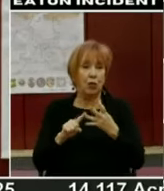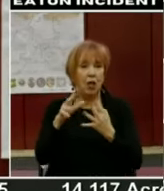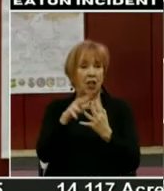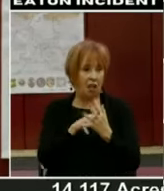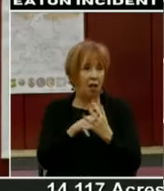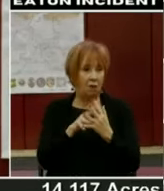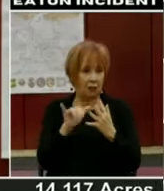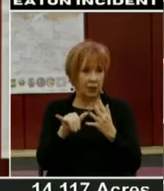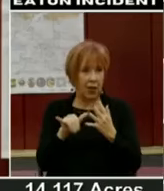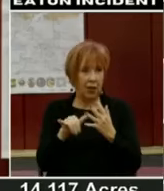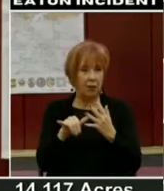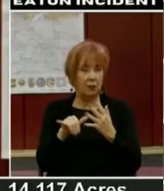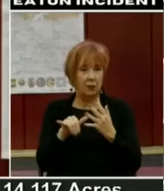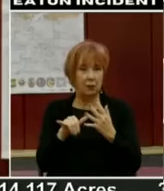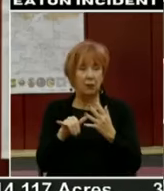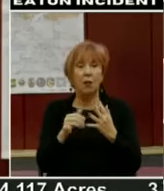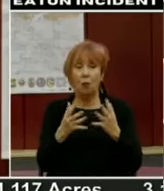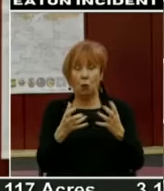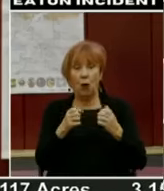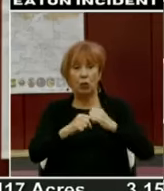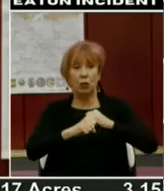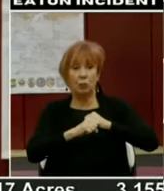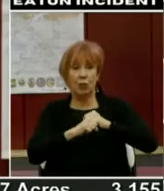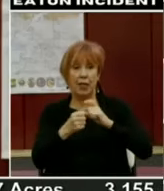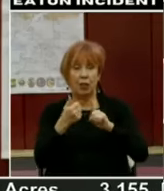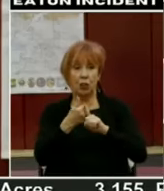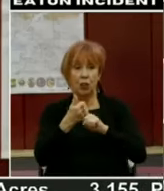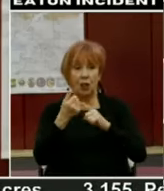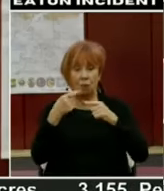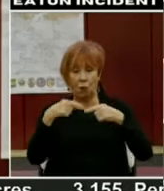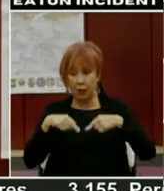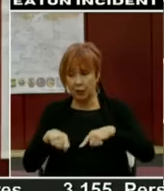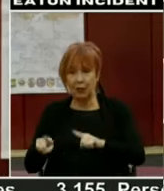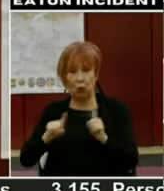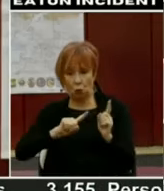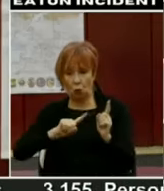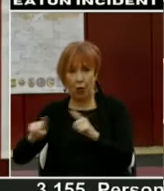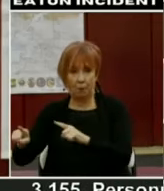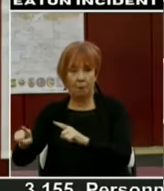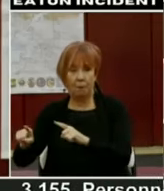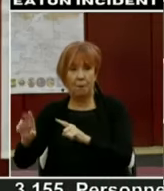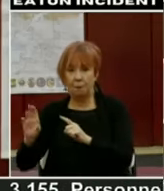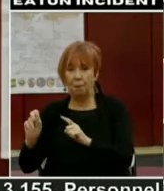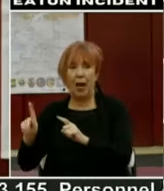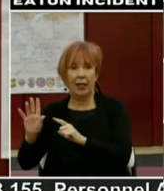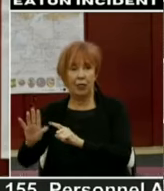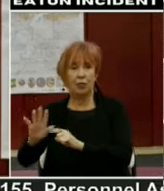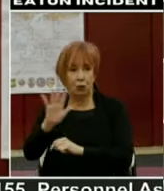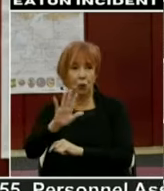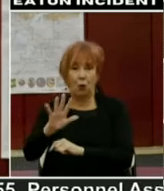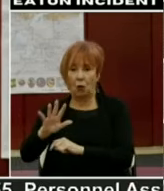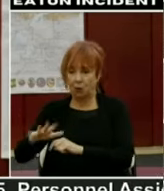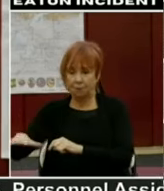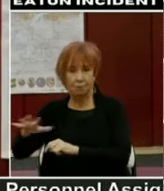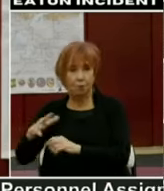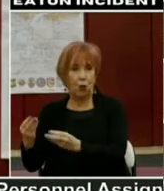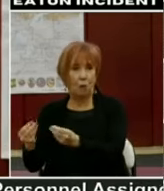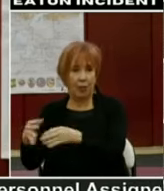things like that. We want you to protect yourself as you still move into your area and assess your